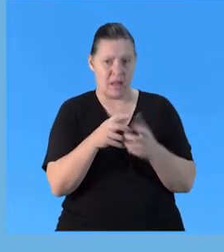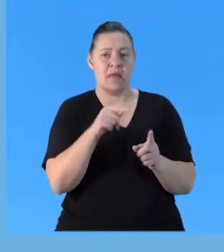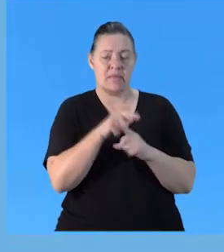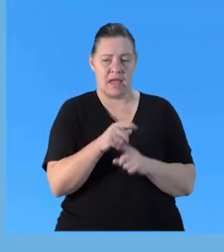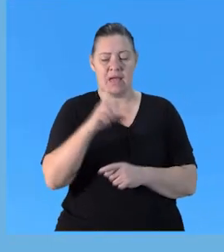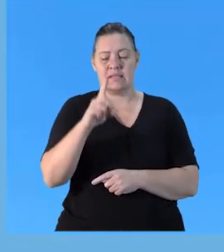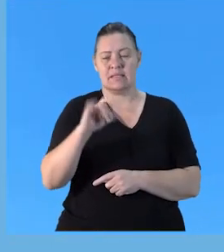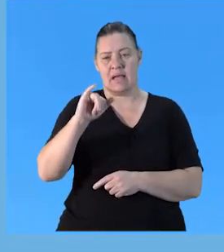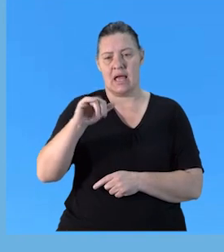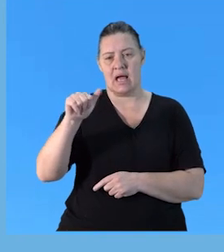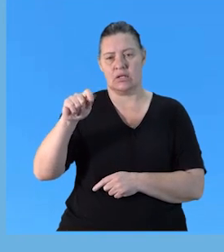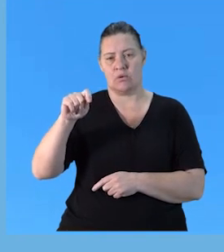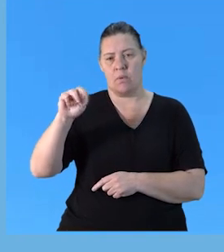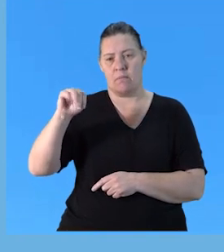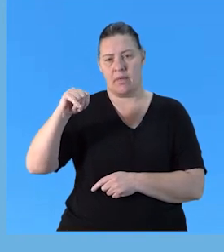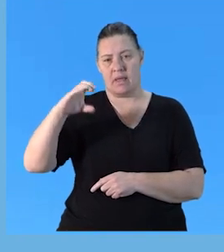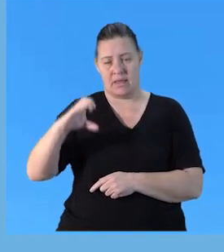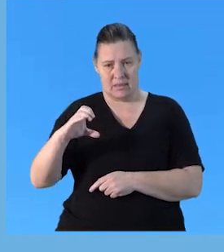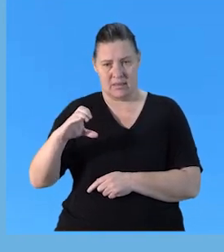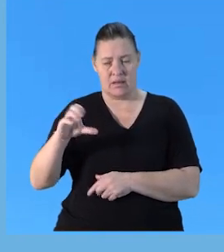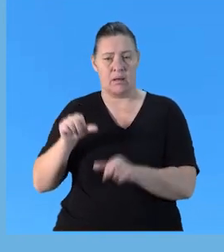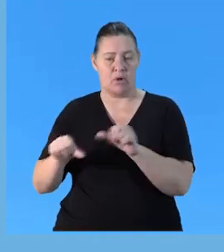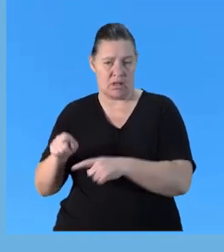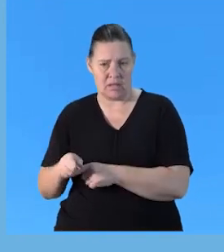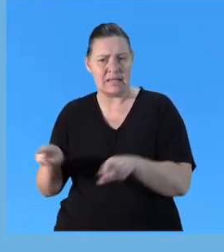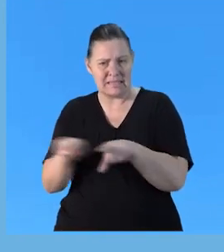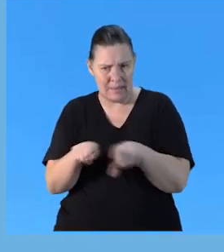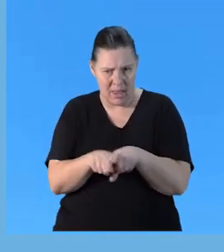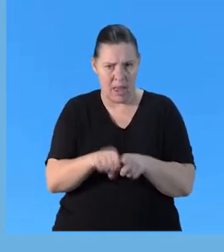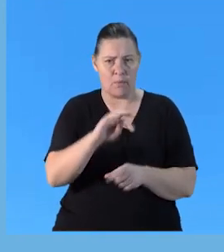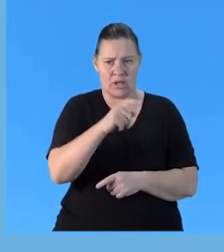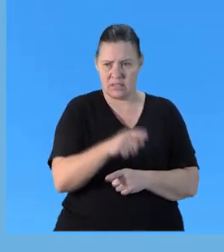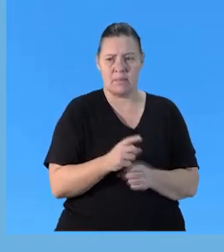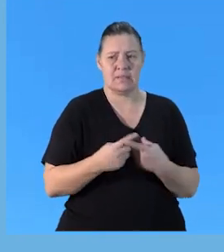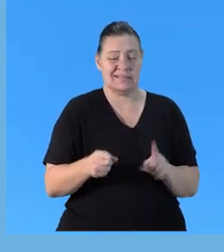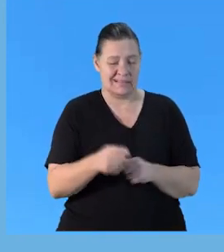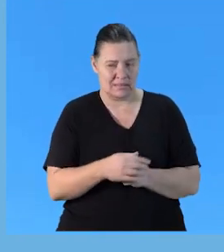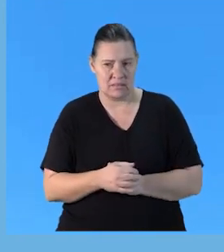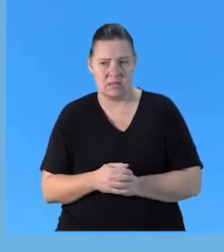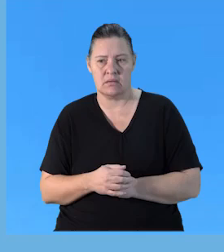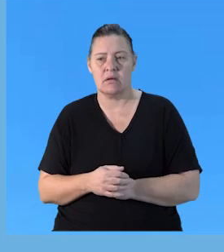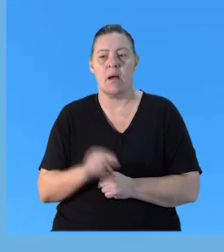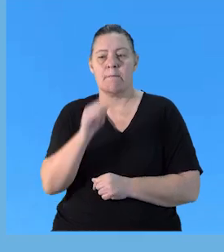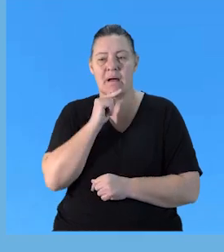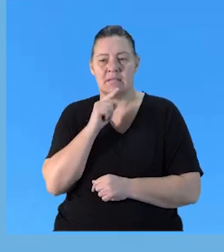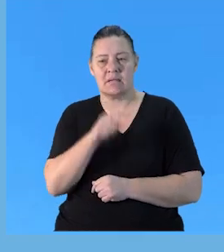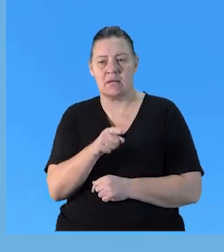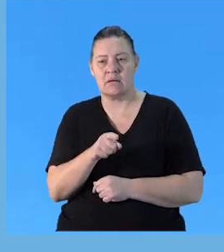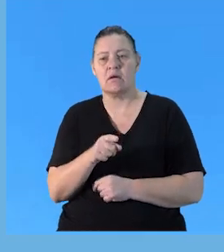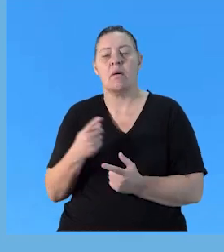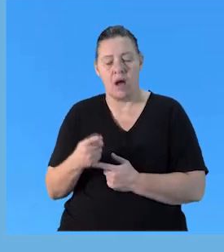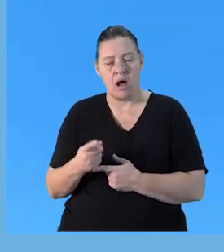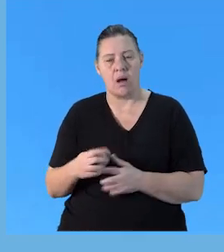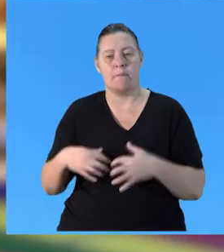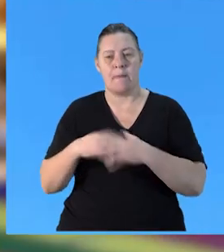metal. So in metals, the electrons, they move freely within the metal up until you supply energy into that metal, then those electrons will